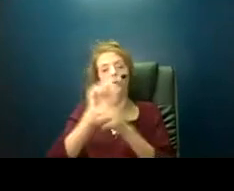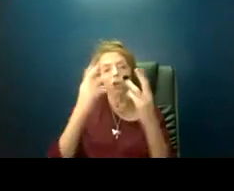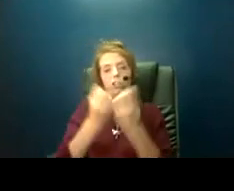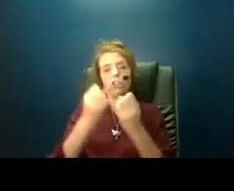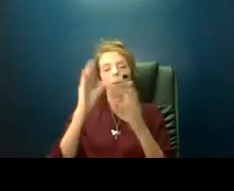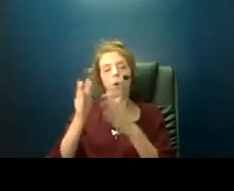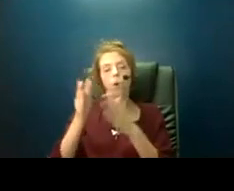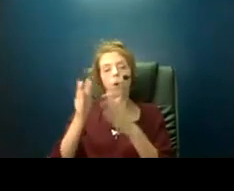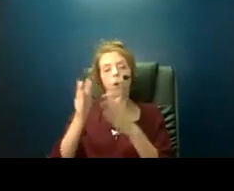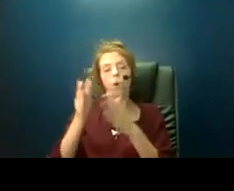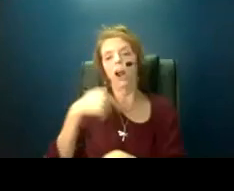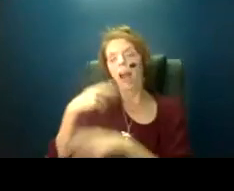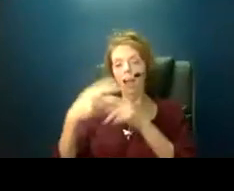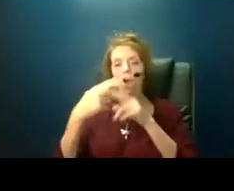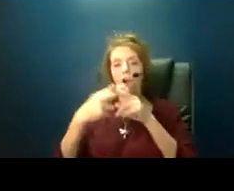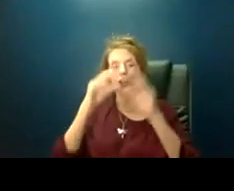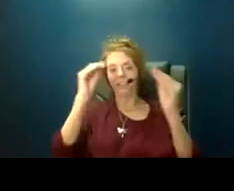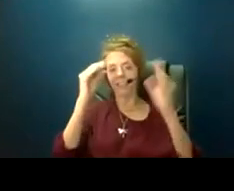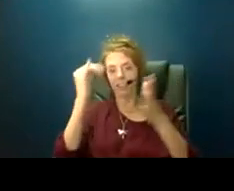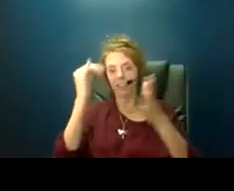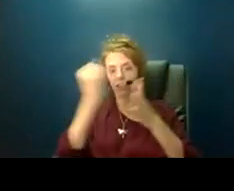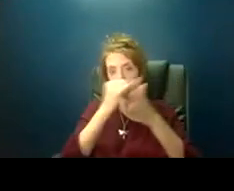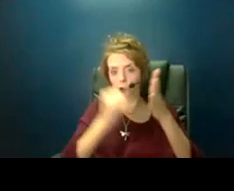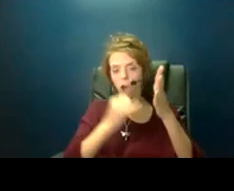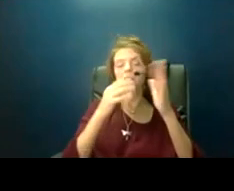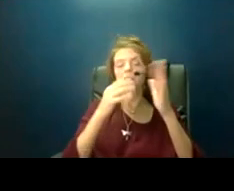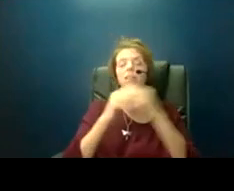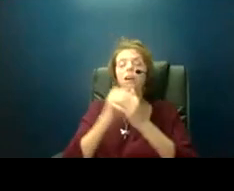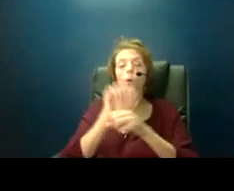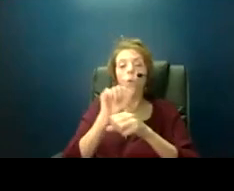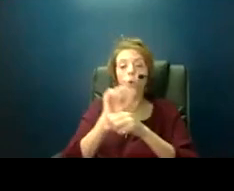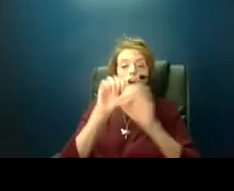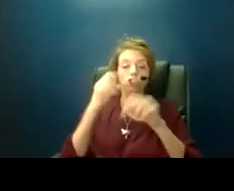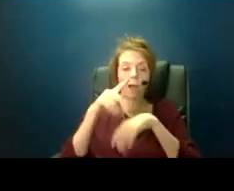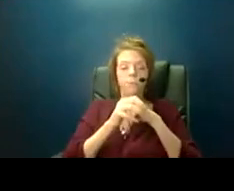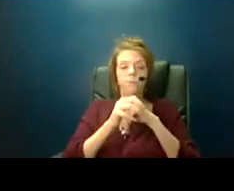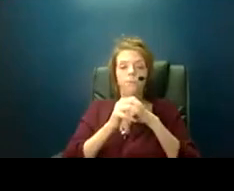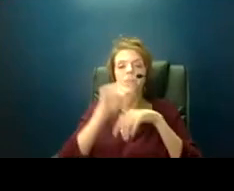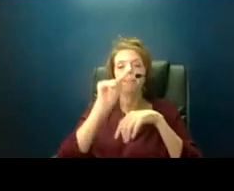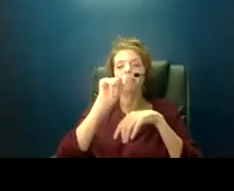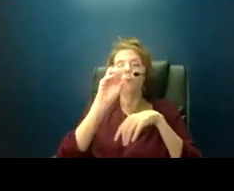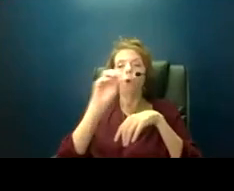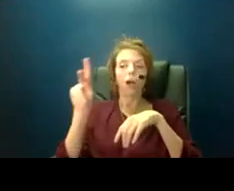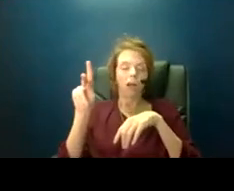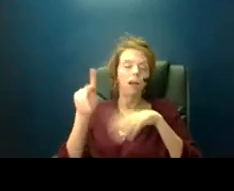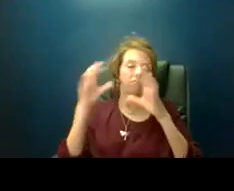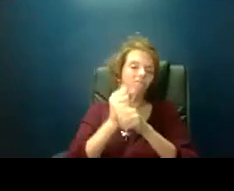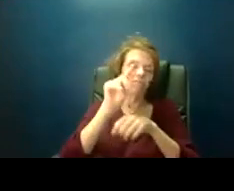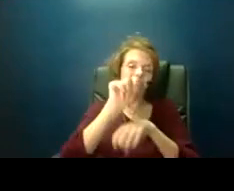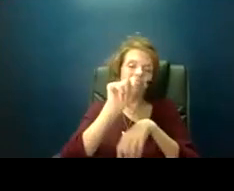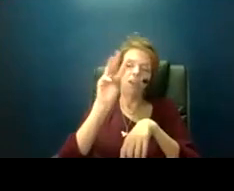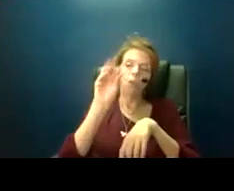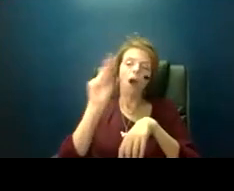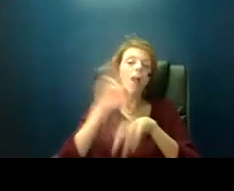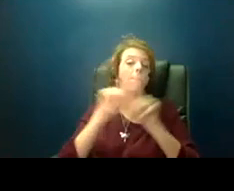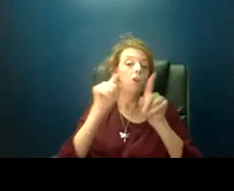which I like to call the teaching artist workshop organizer chart, or TWOC, like EWOC. But